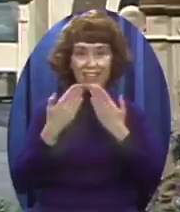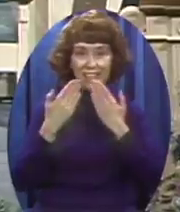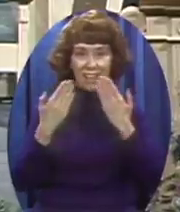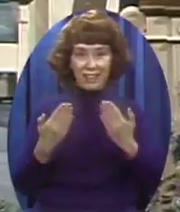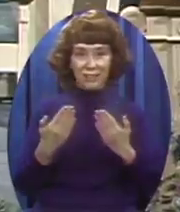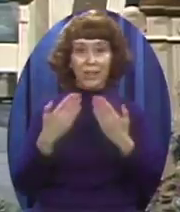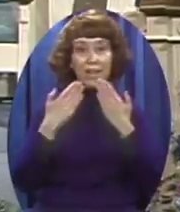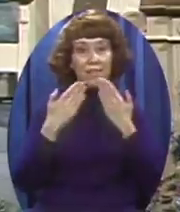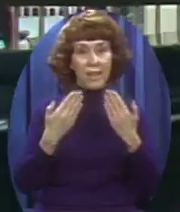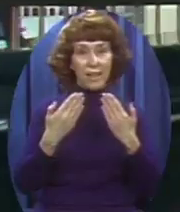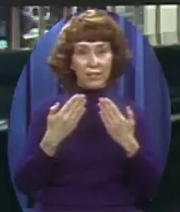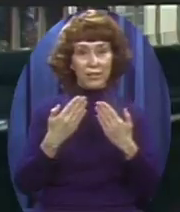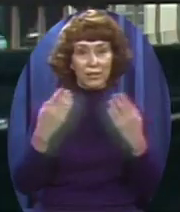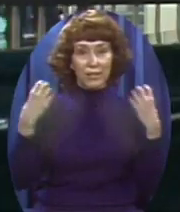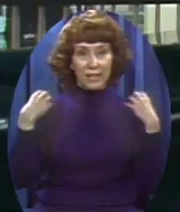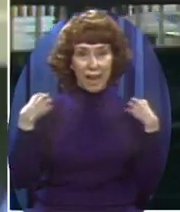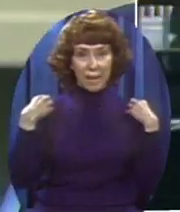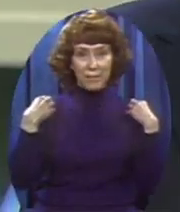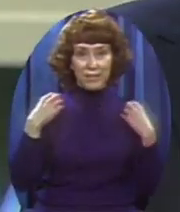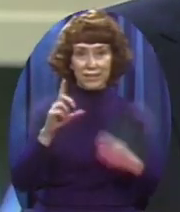bless. Thank you.